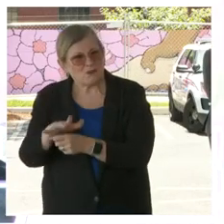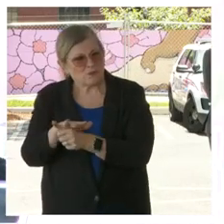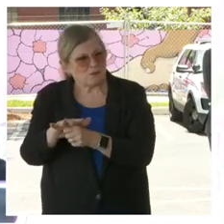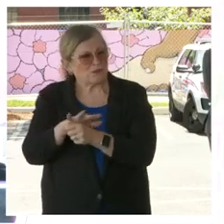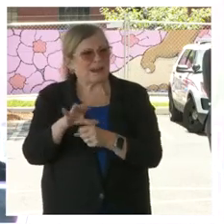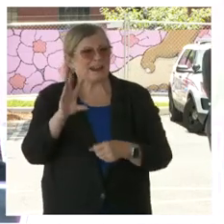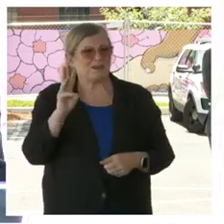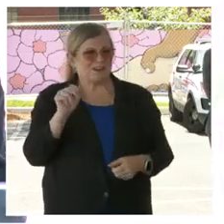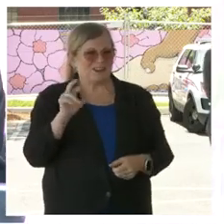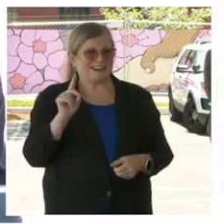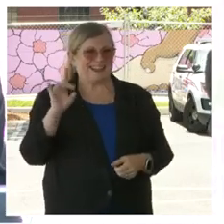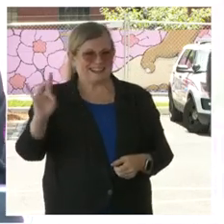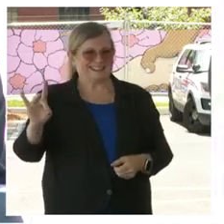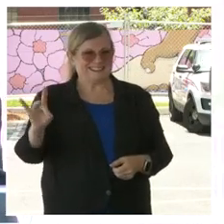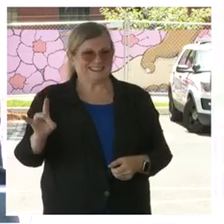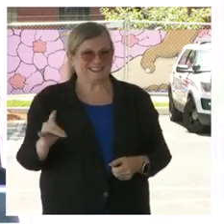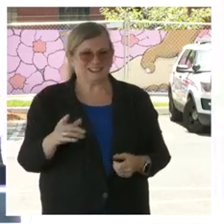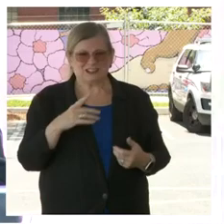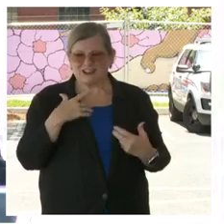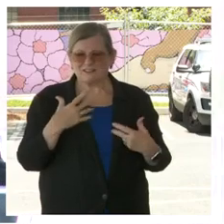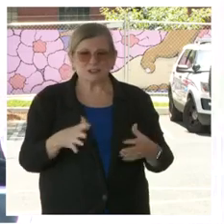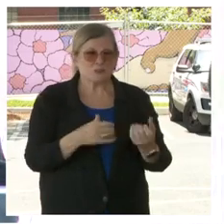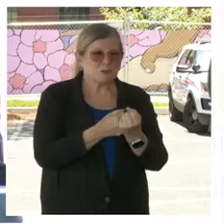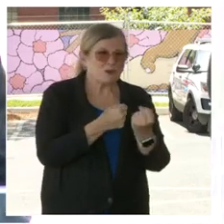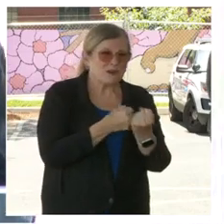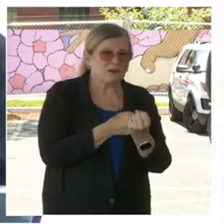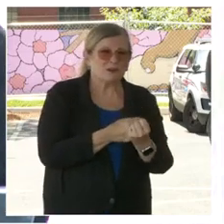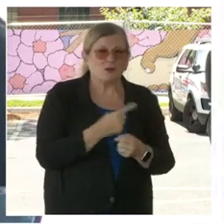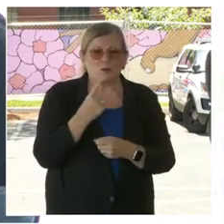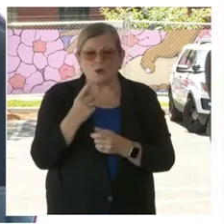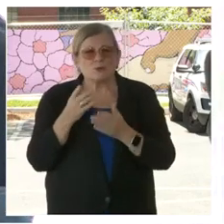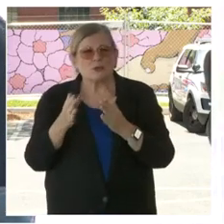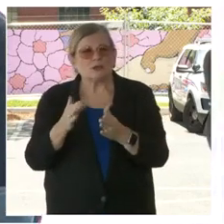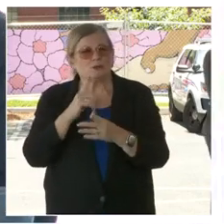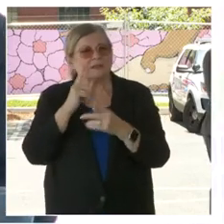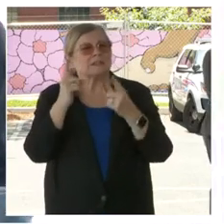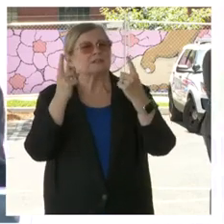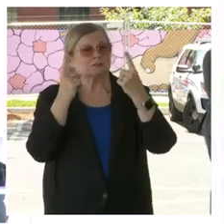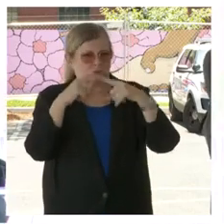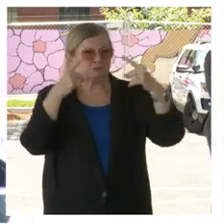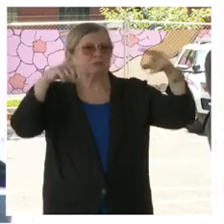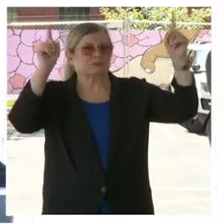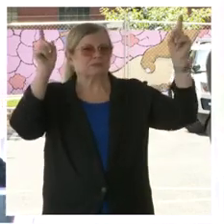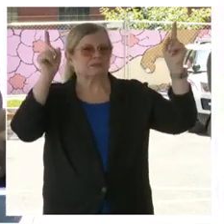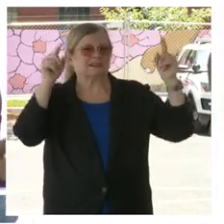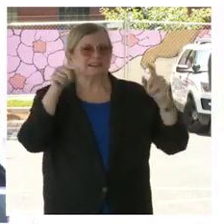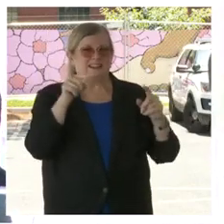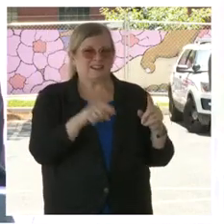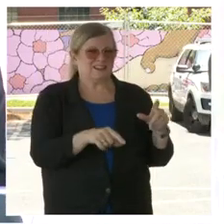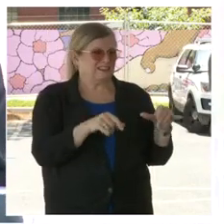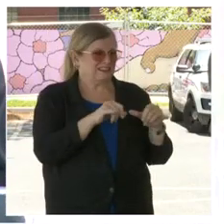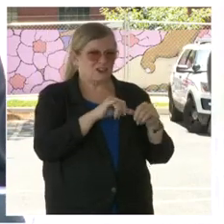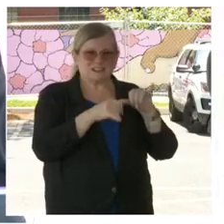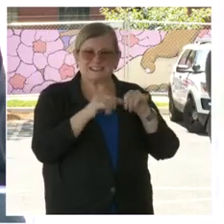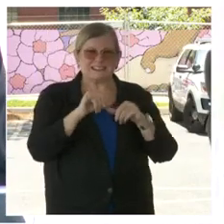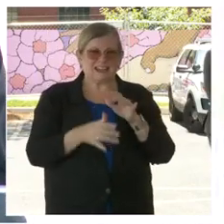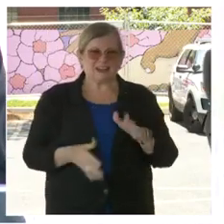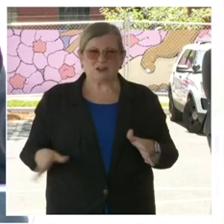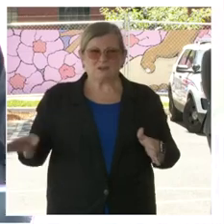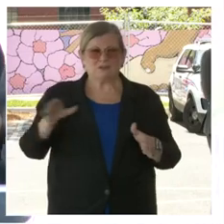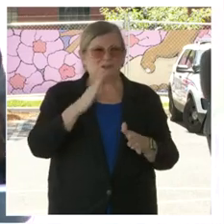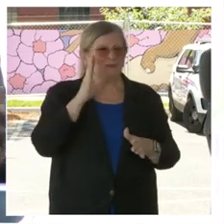an incubator and as a lens to rise up. So this architecture, we hope, is something which is about the vision of the future,